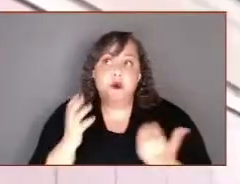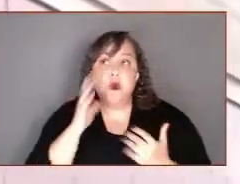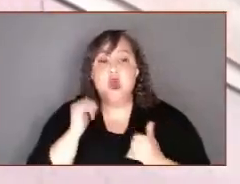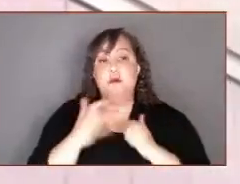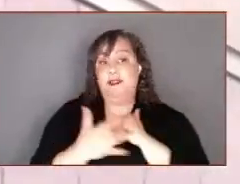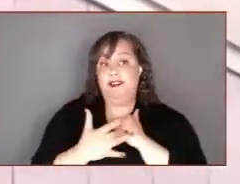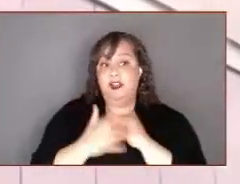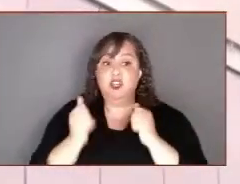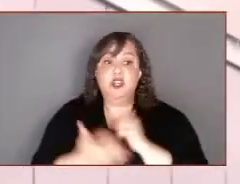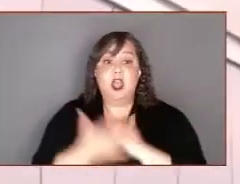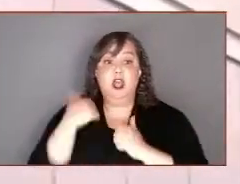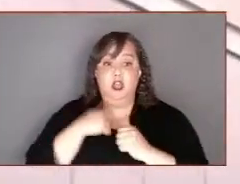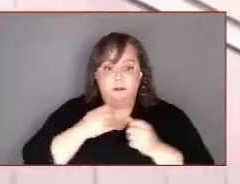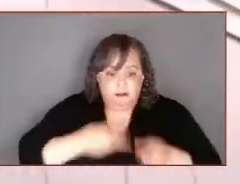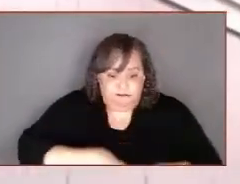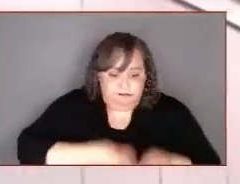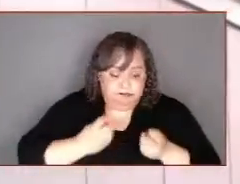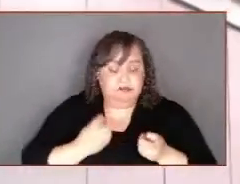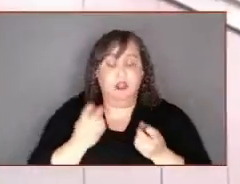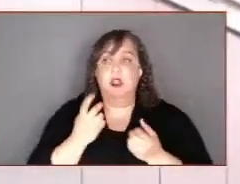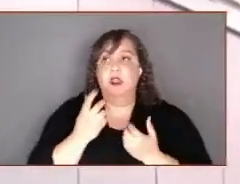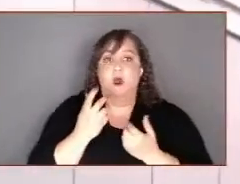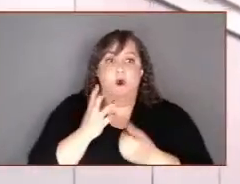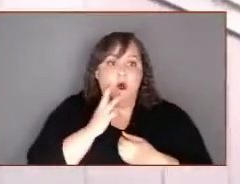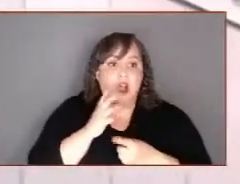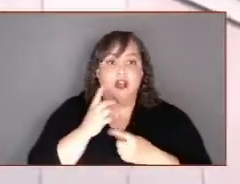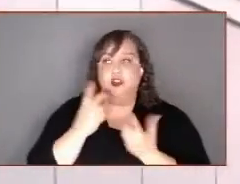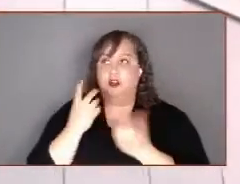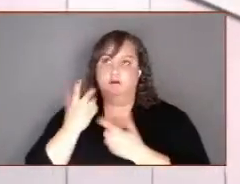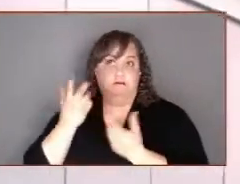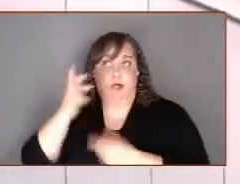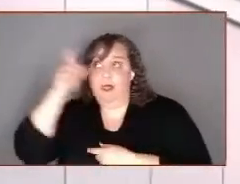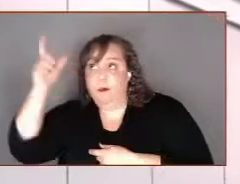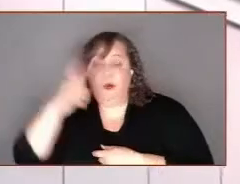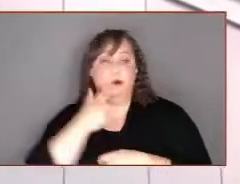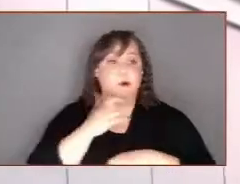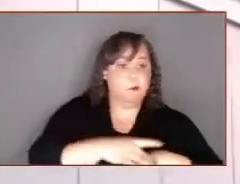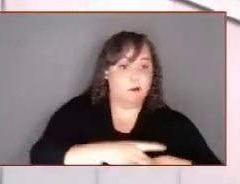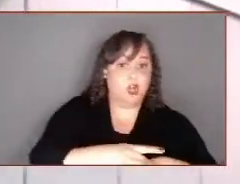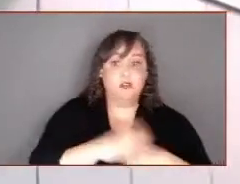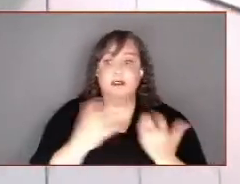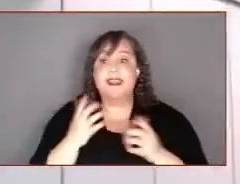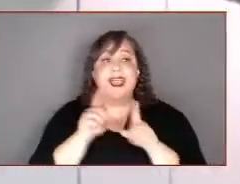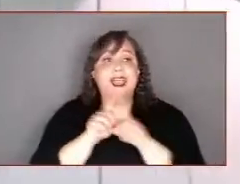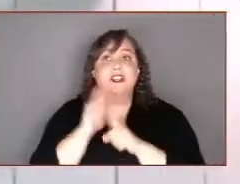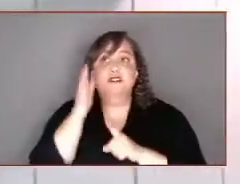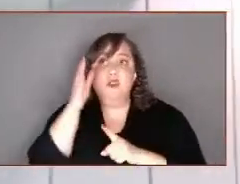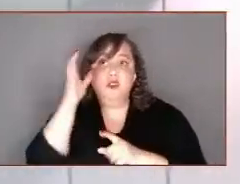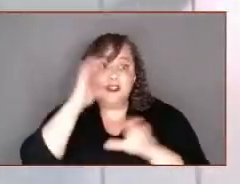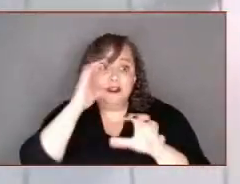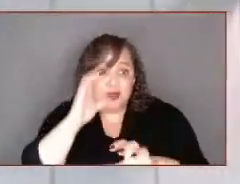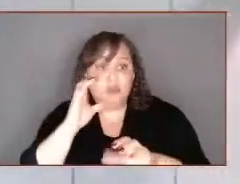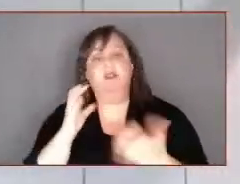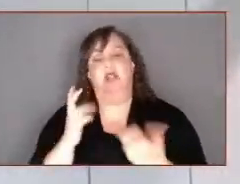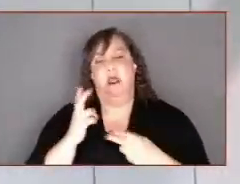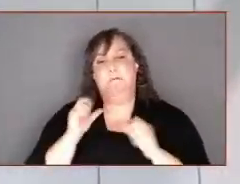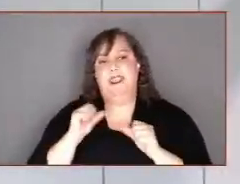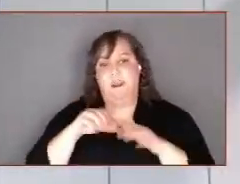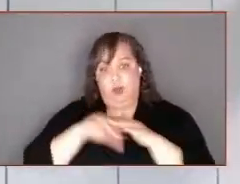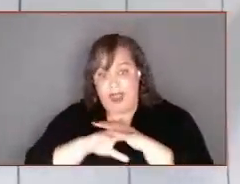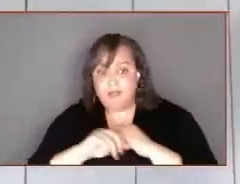future explorers, being able to access resources like water will be crucial for creating a sustained human presence